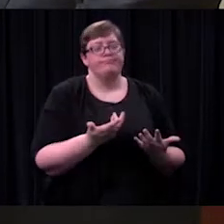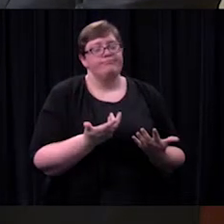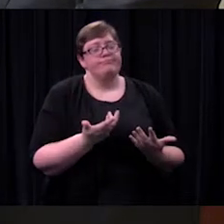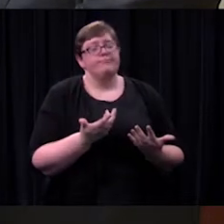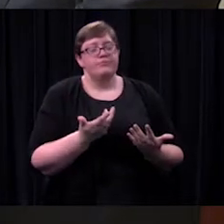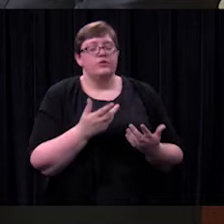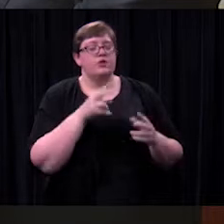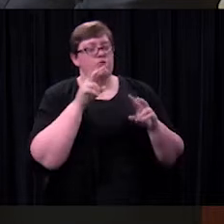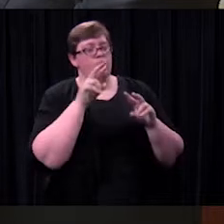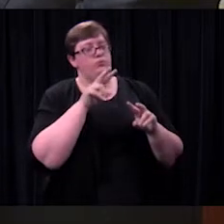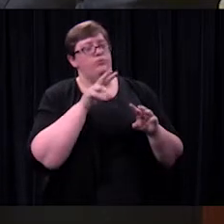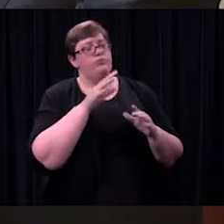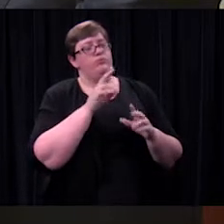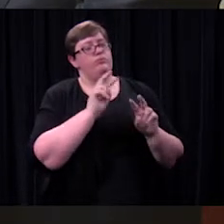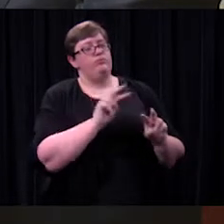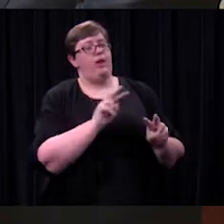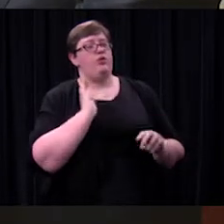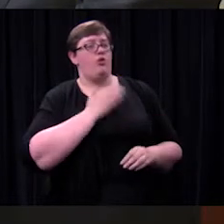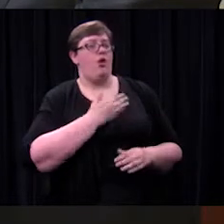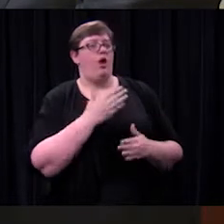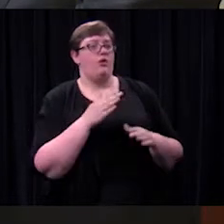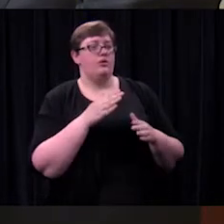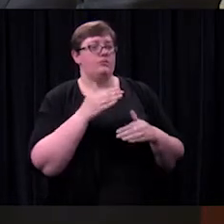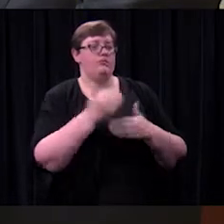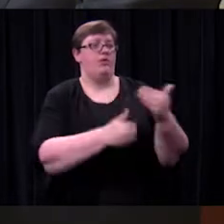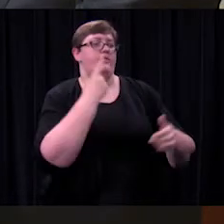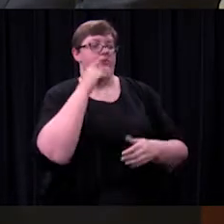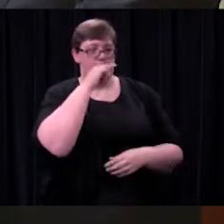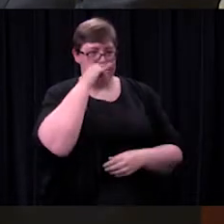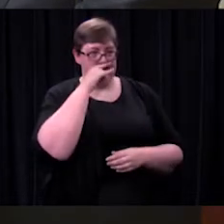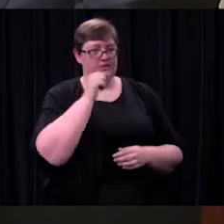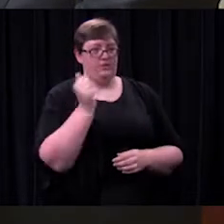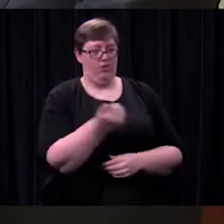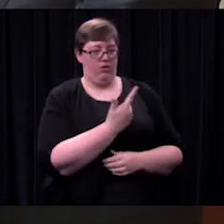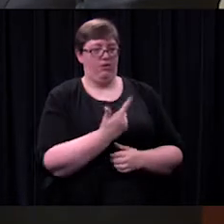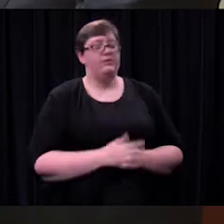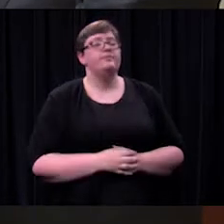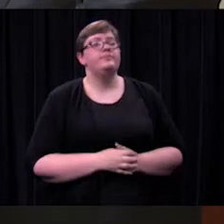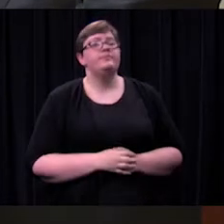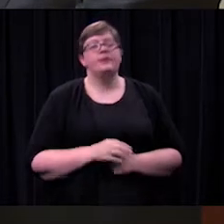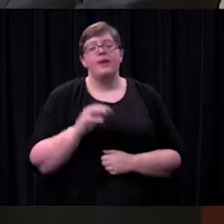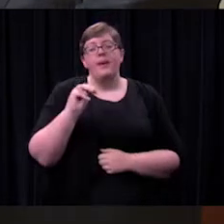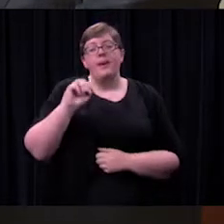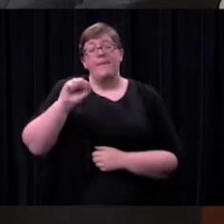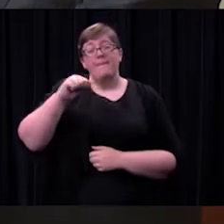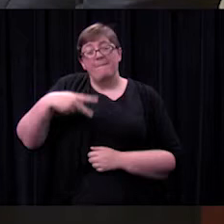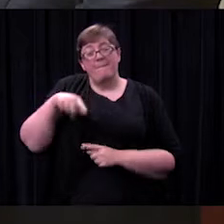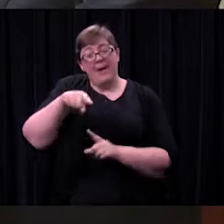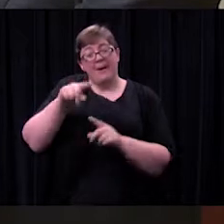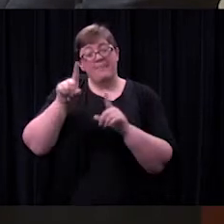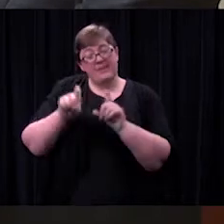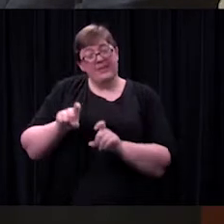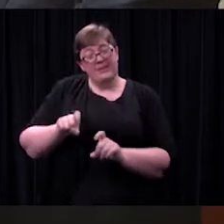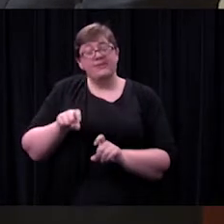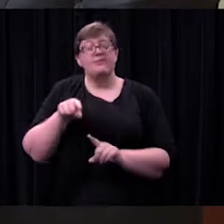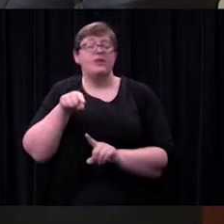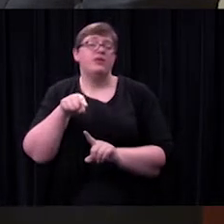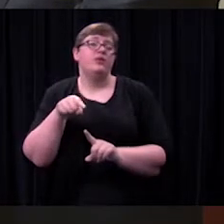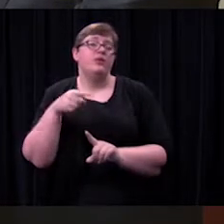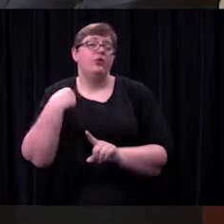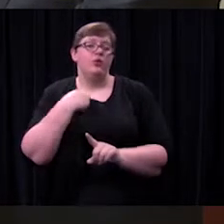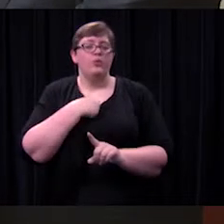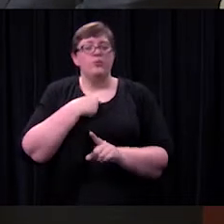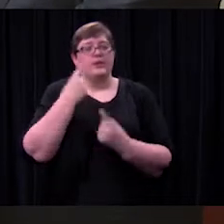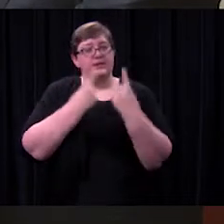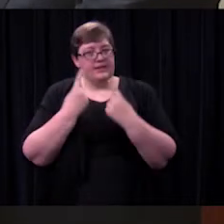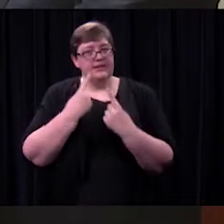to monitor progress for all kids. The MAP assessment is what we would consider more of an